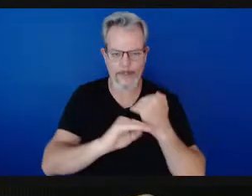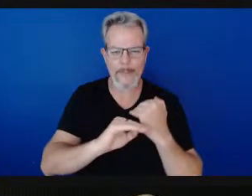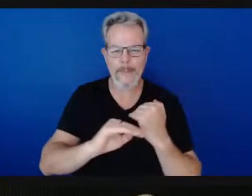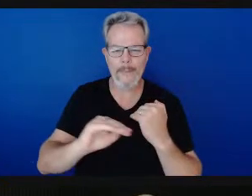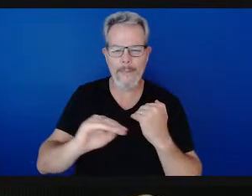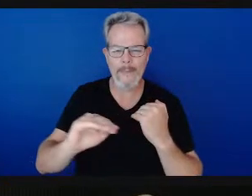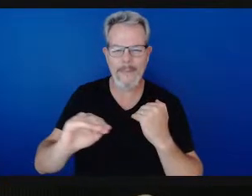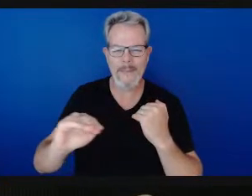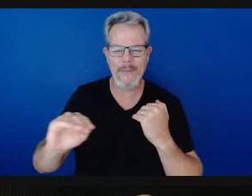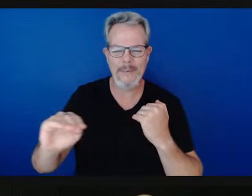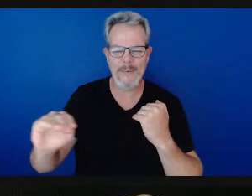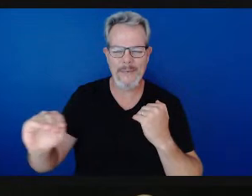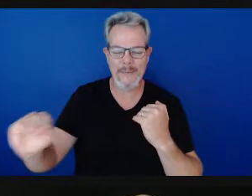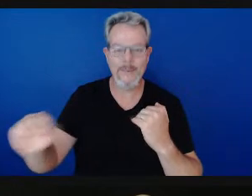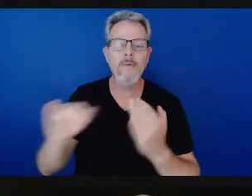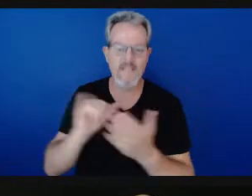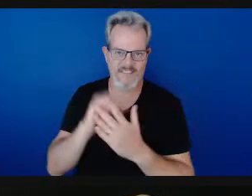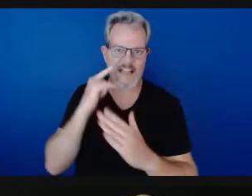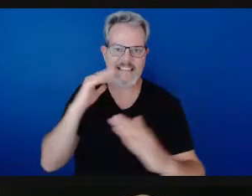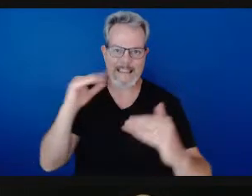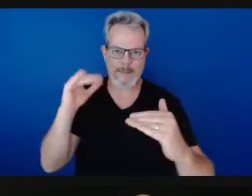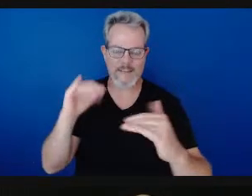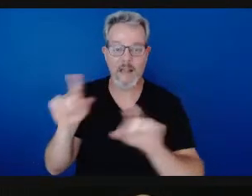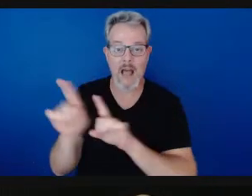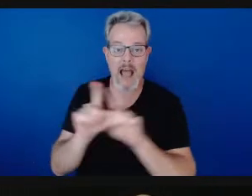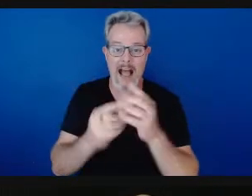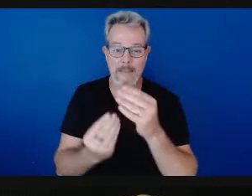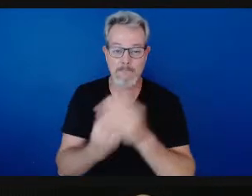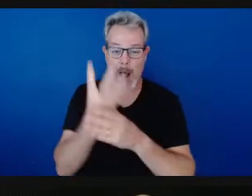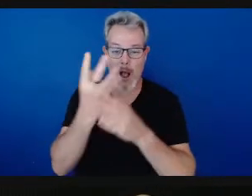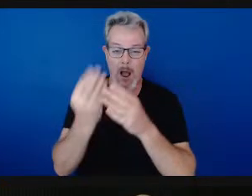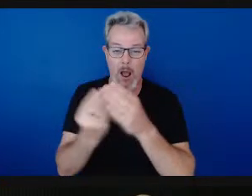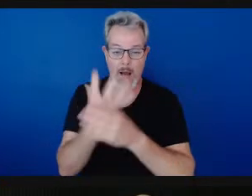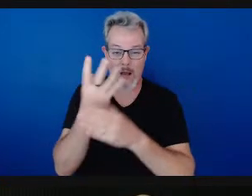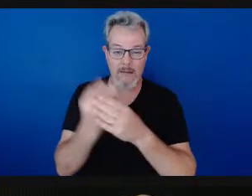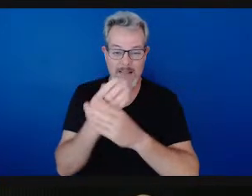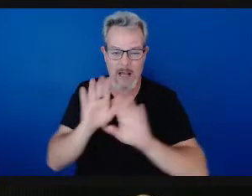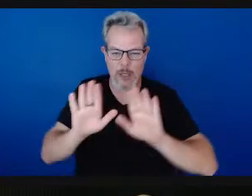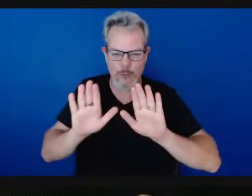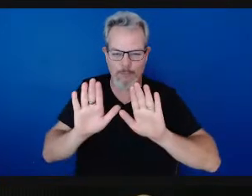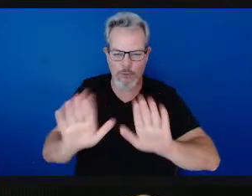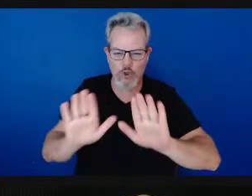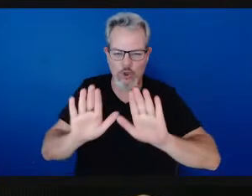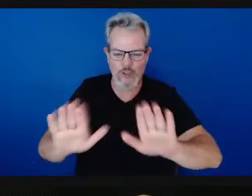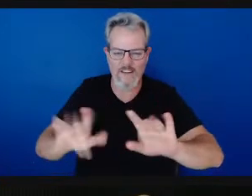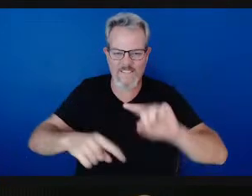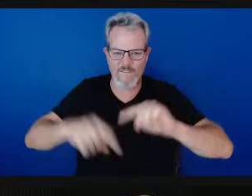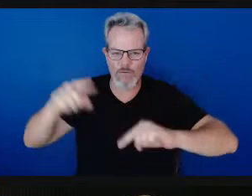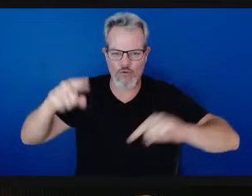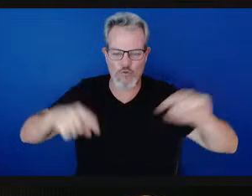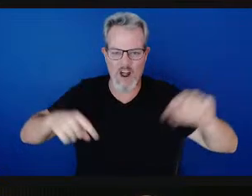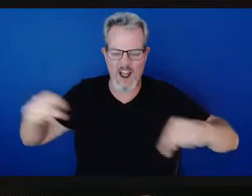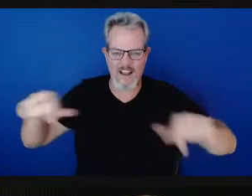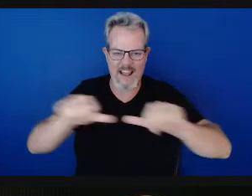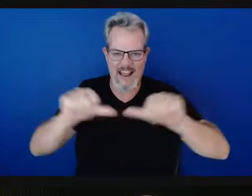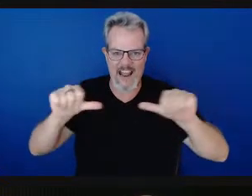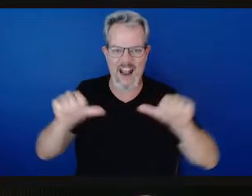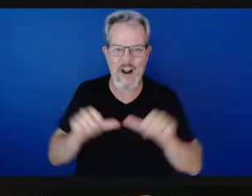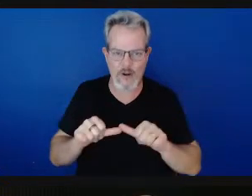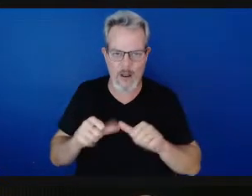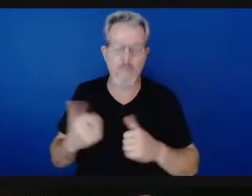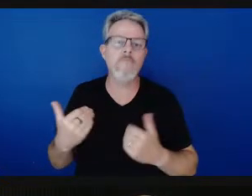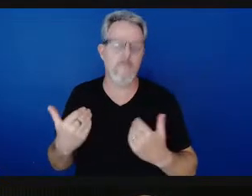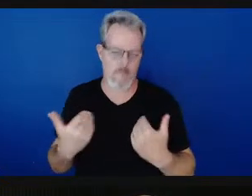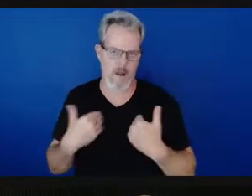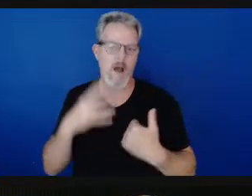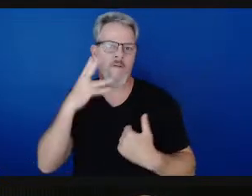that happens is as a magma is pressurizing to come out, it's pushing against all the different parts of the reservoir system, and there can be earthquakes all over the